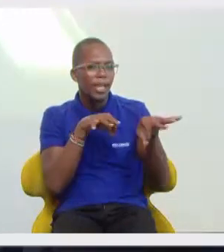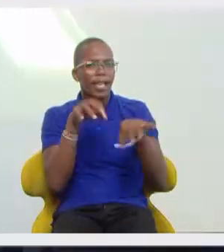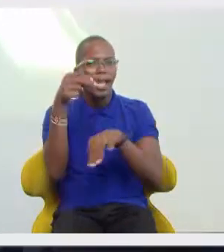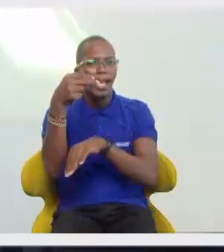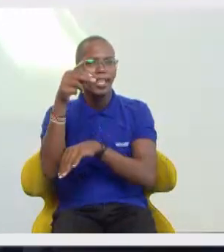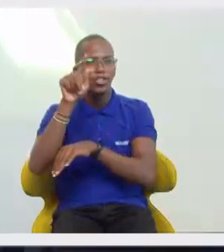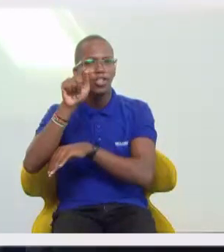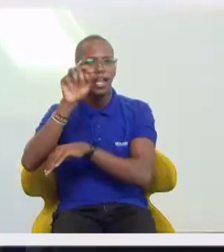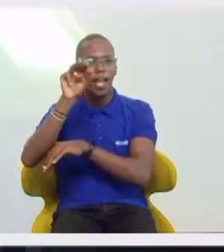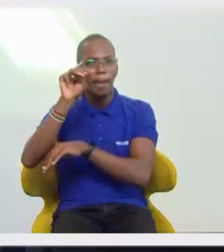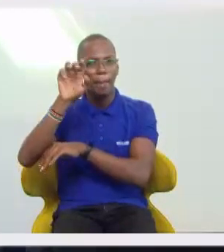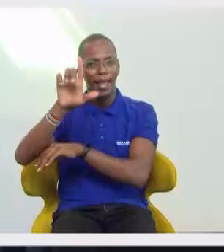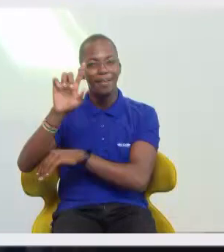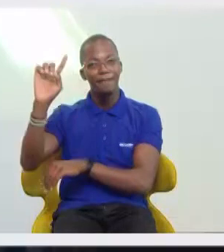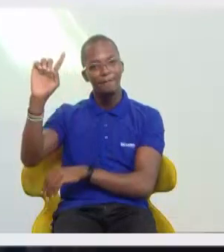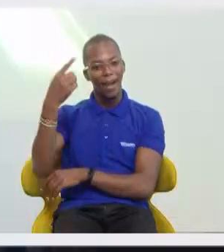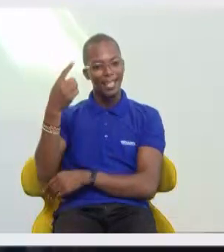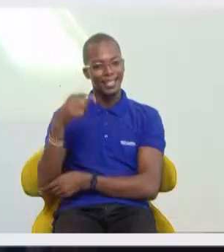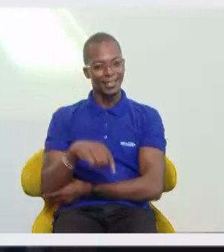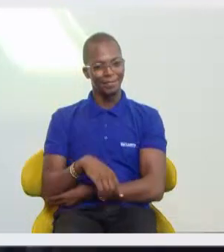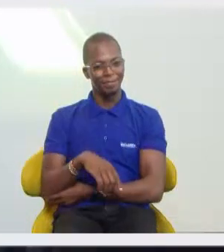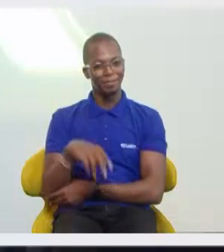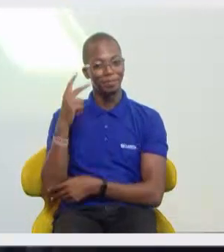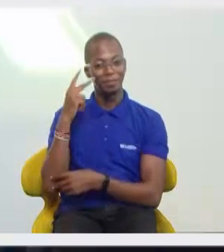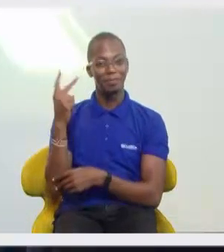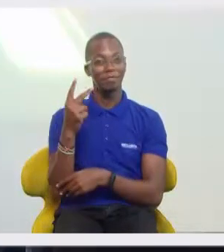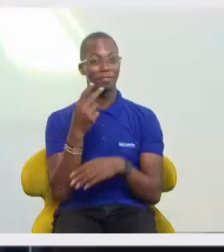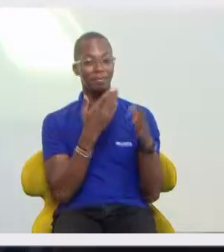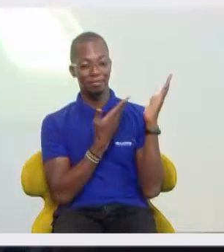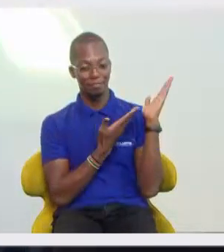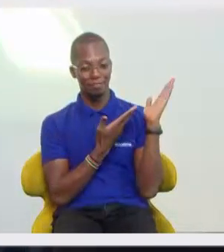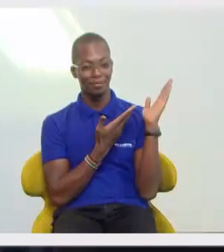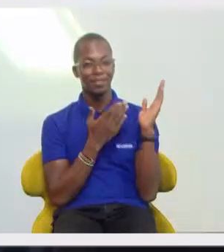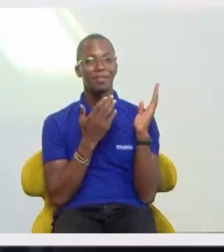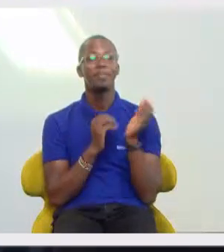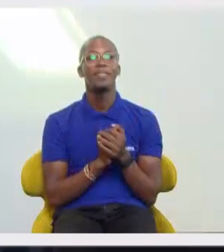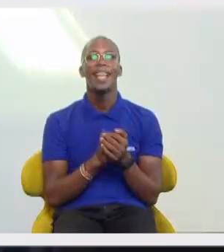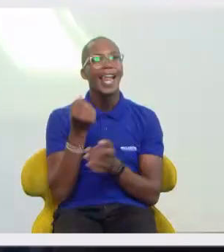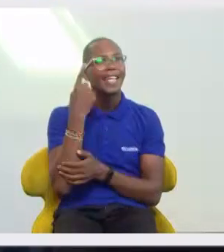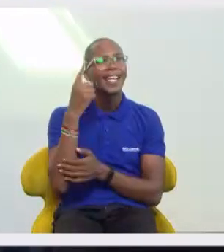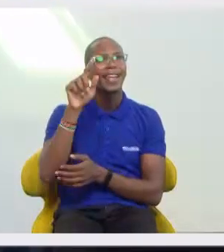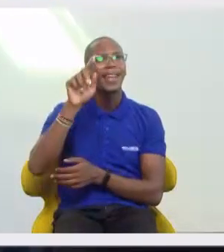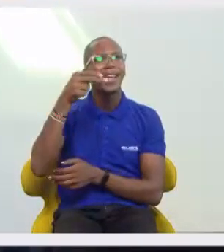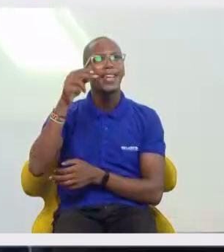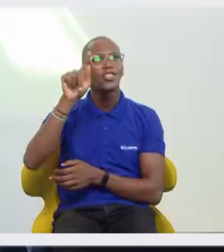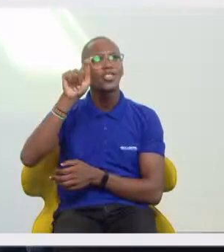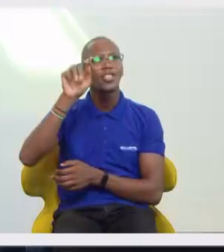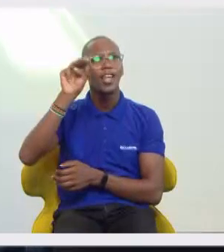all, you must understand what is HTML.